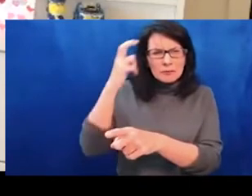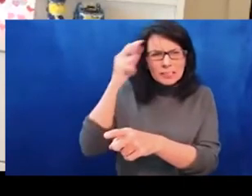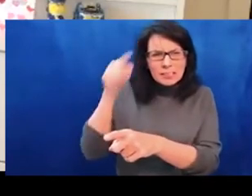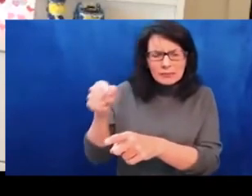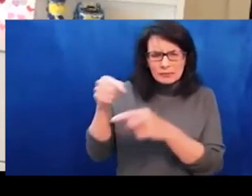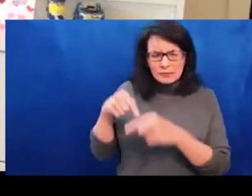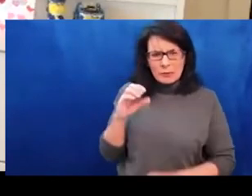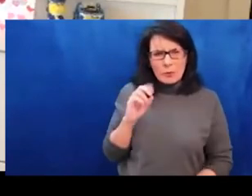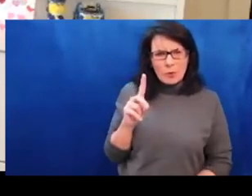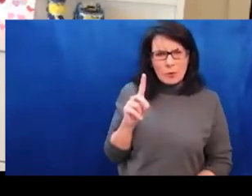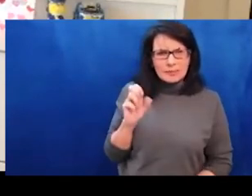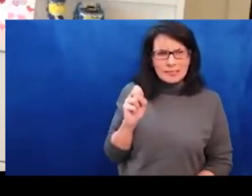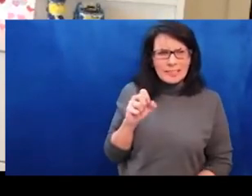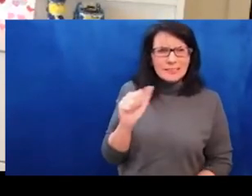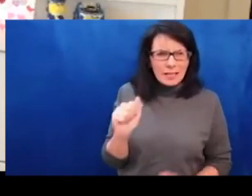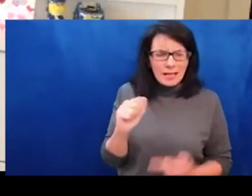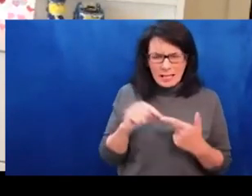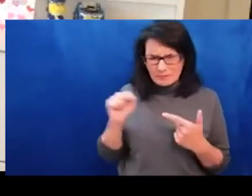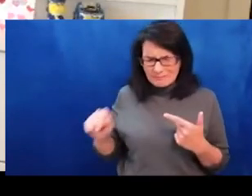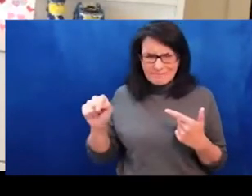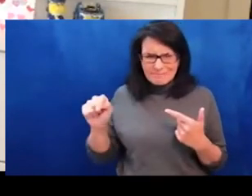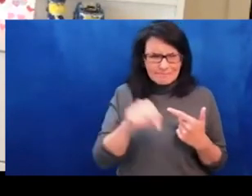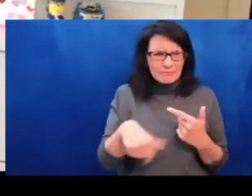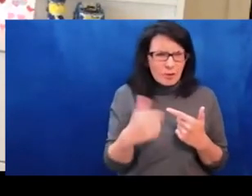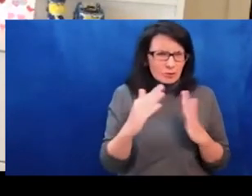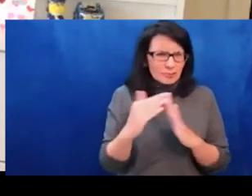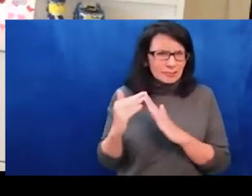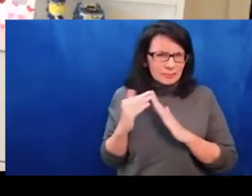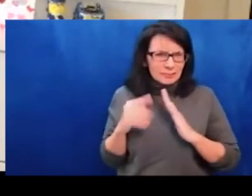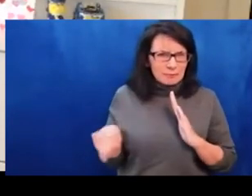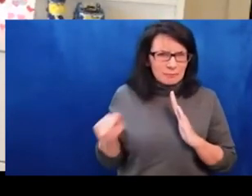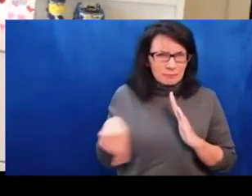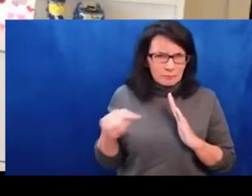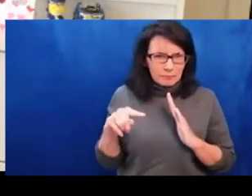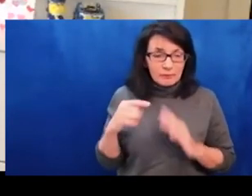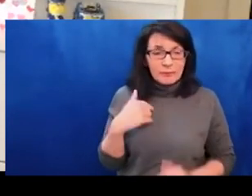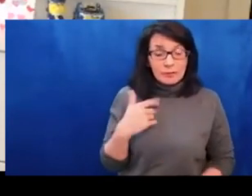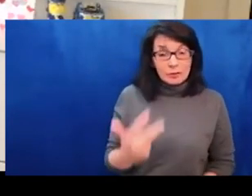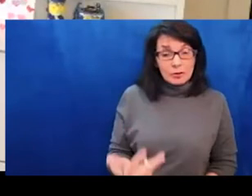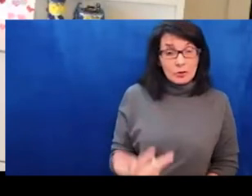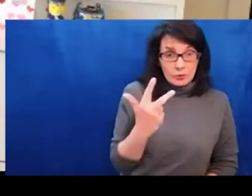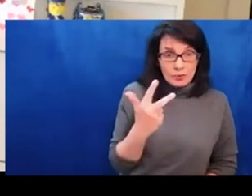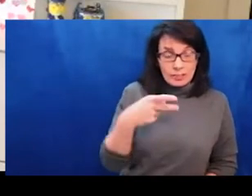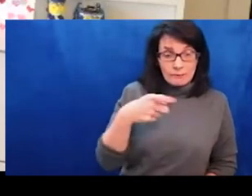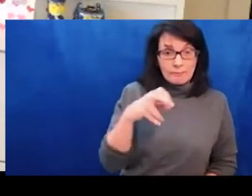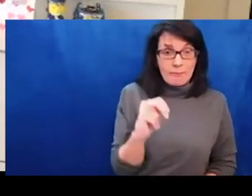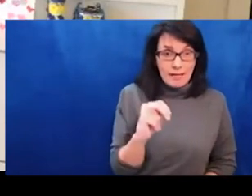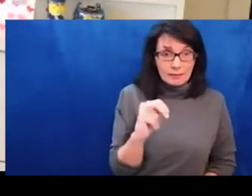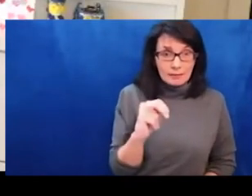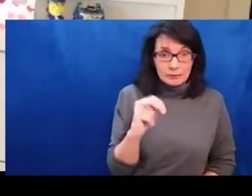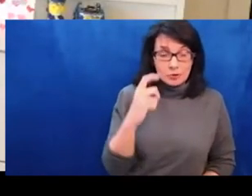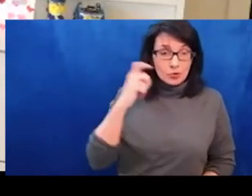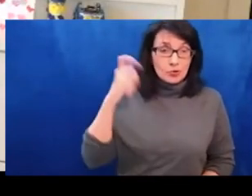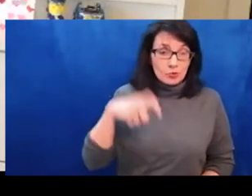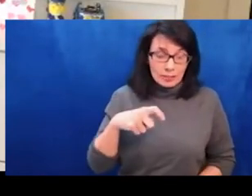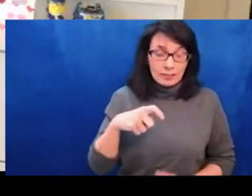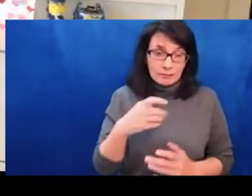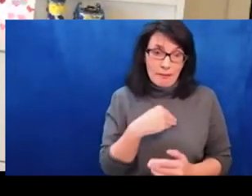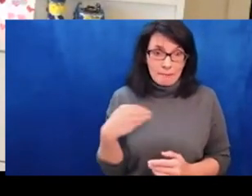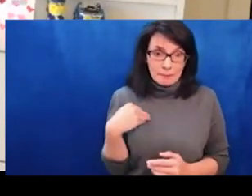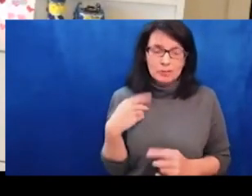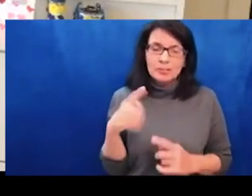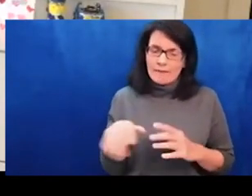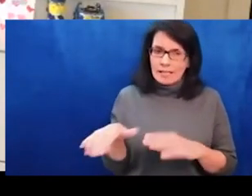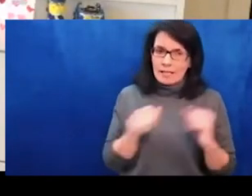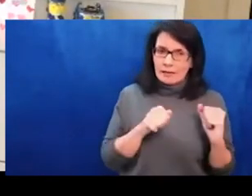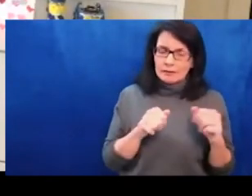organizations. It amplifies the stories and work of at-risk artists as well as raising visibility of the field of artistic freedom. And